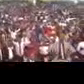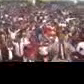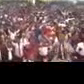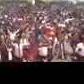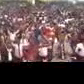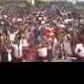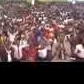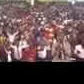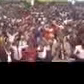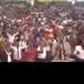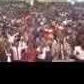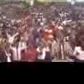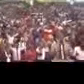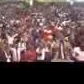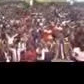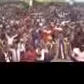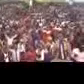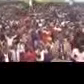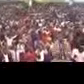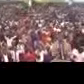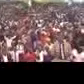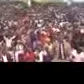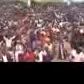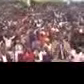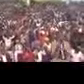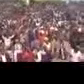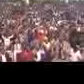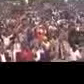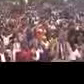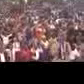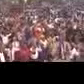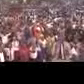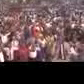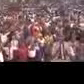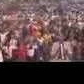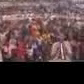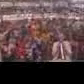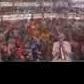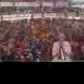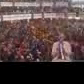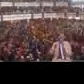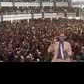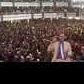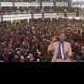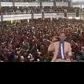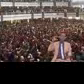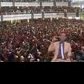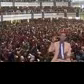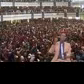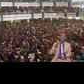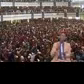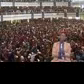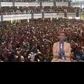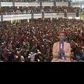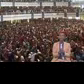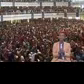Confirm each and every life, Lord. In Jesus' name I pray.